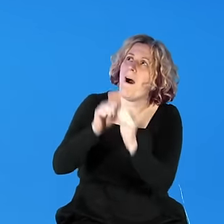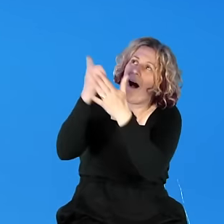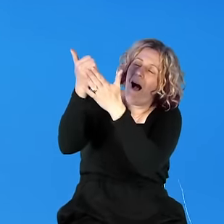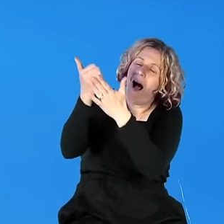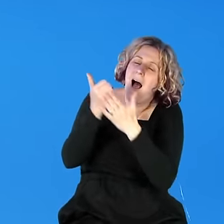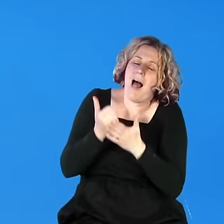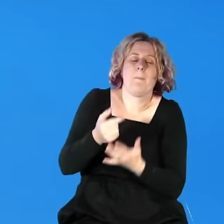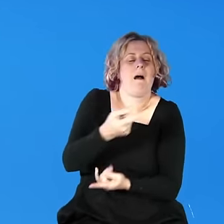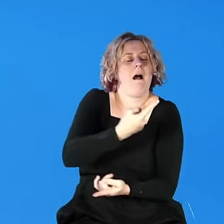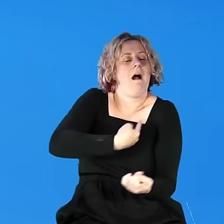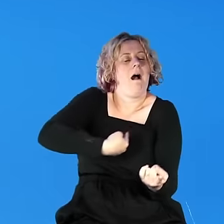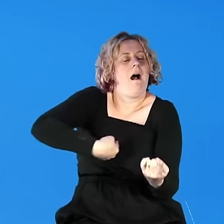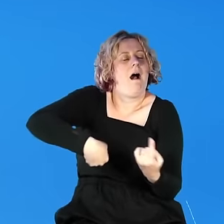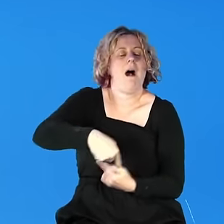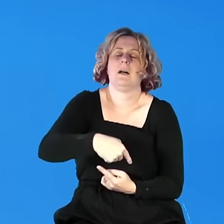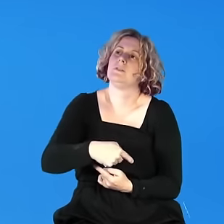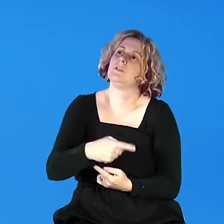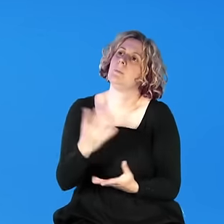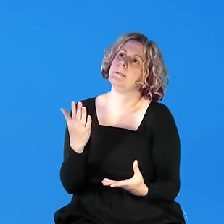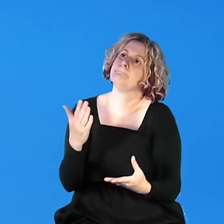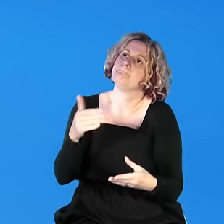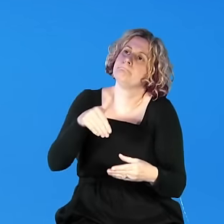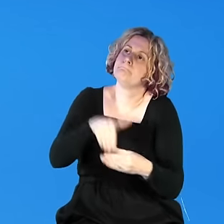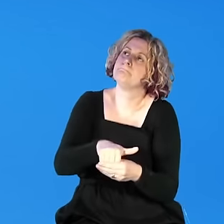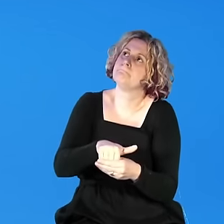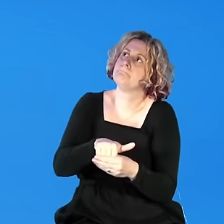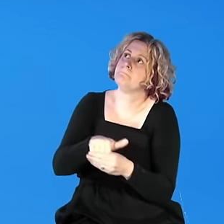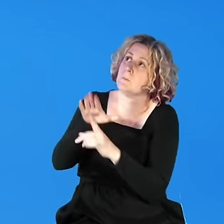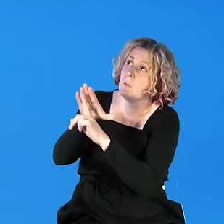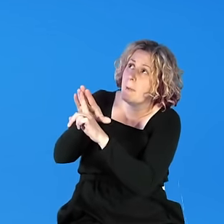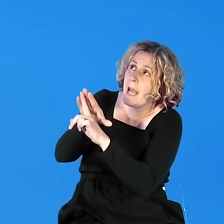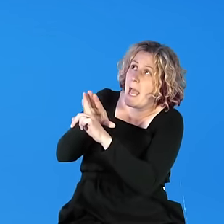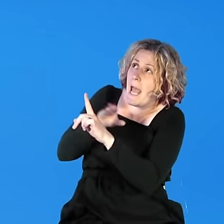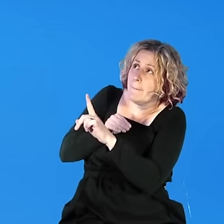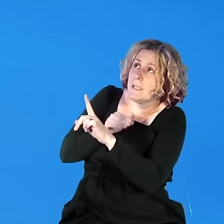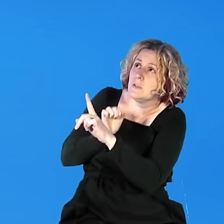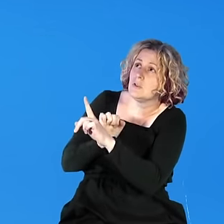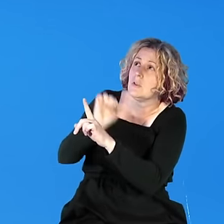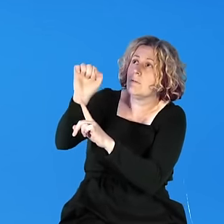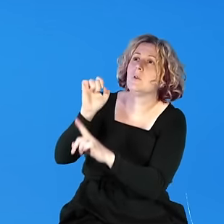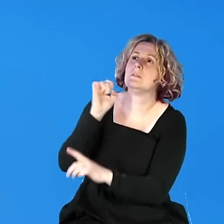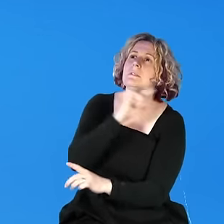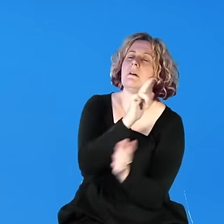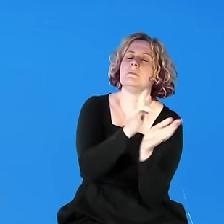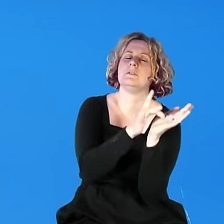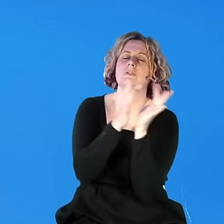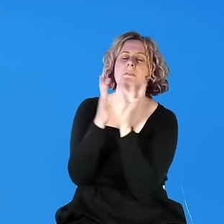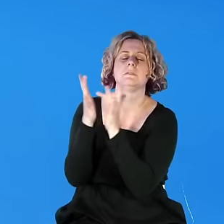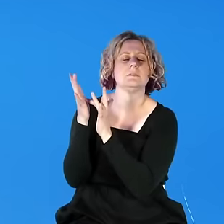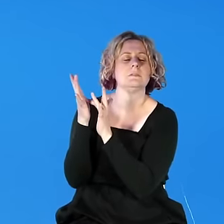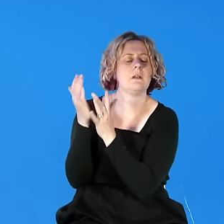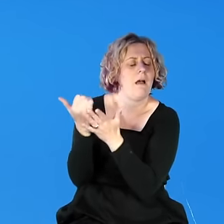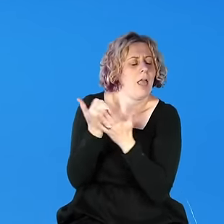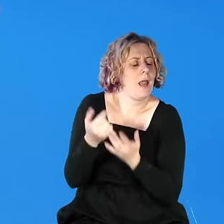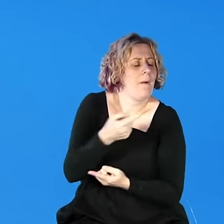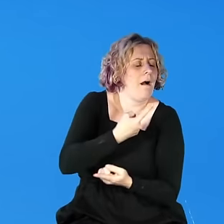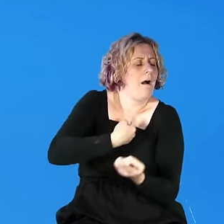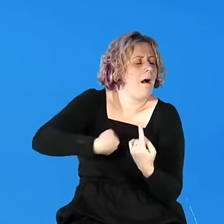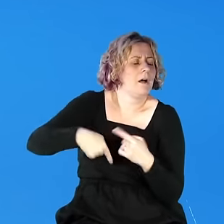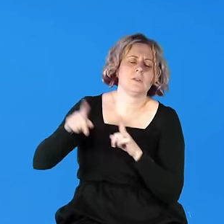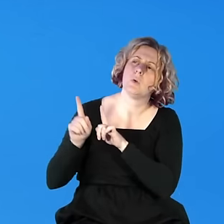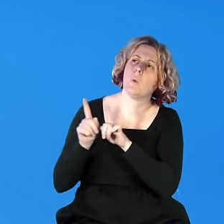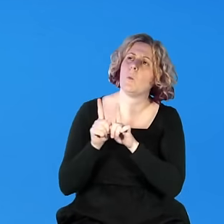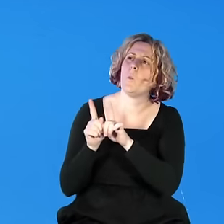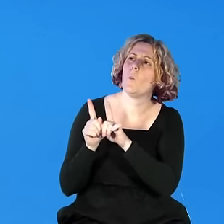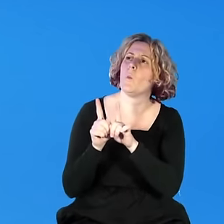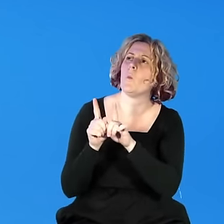our part in being conformed to the image of your Son. Help us to walk with you. Help us to talk with you as Adam and